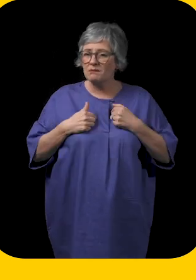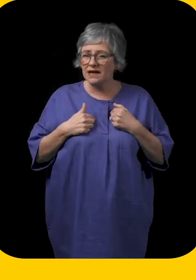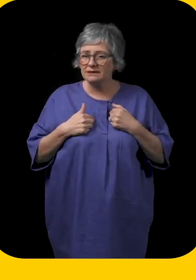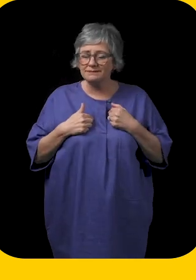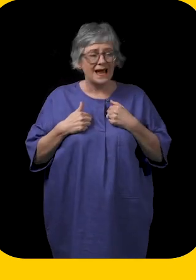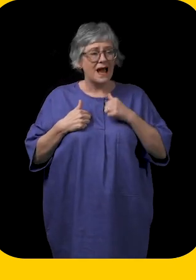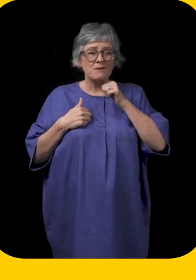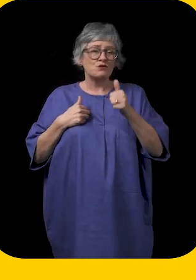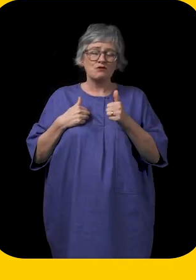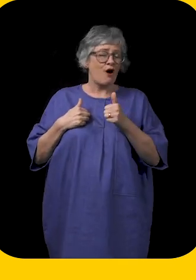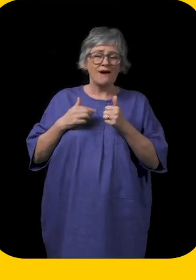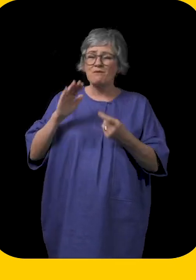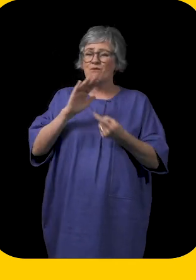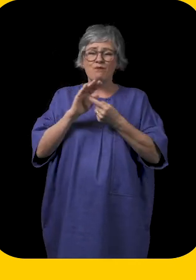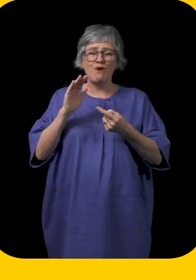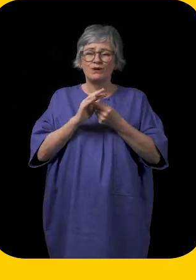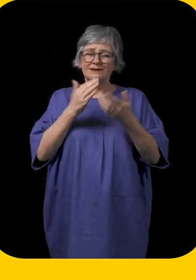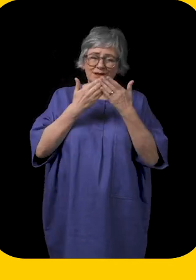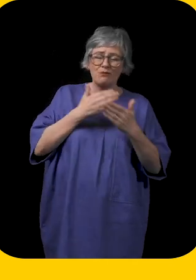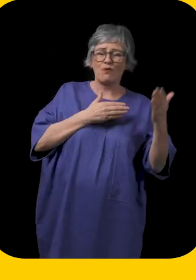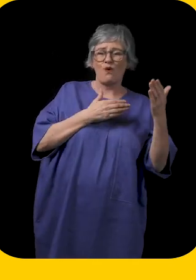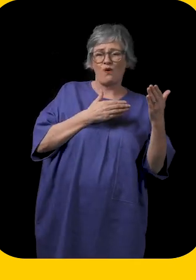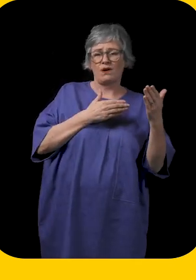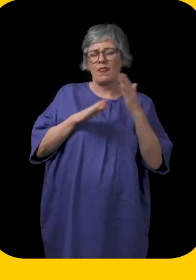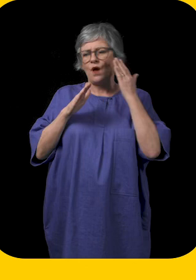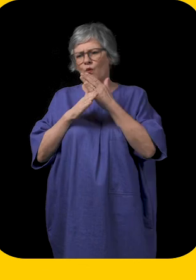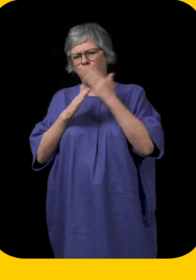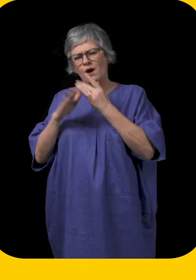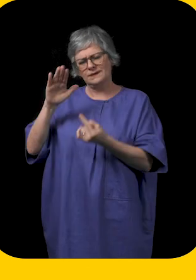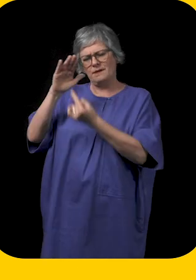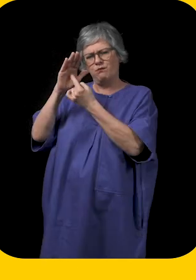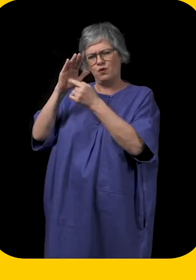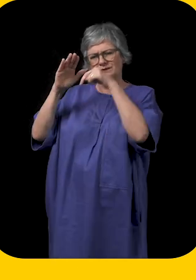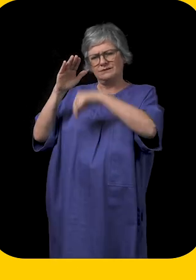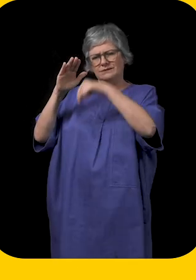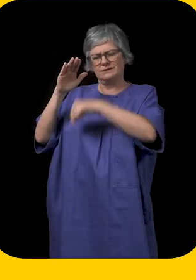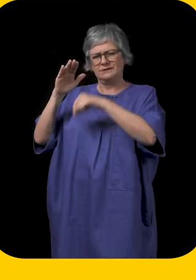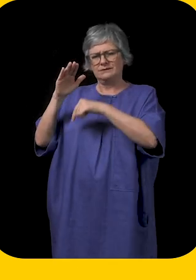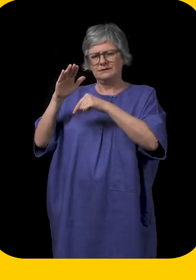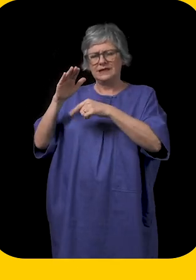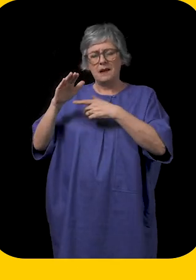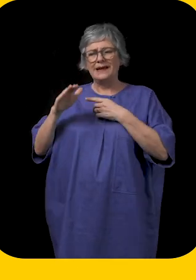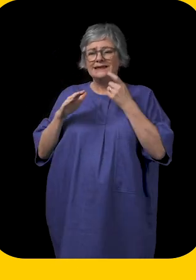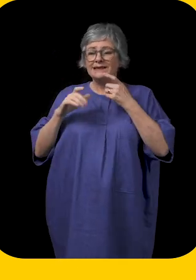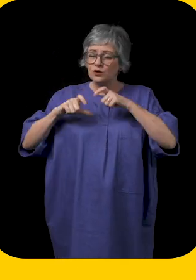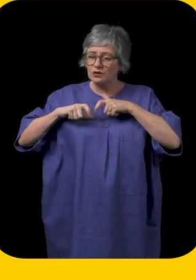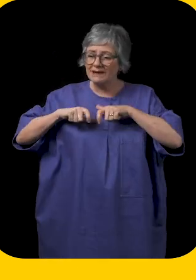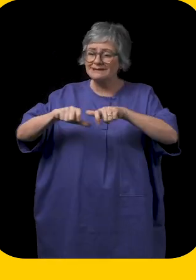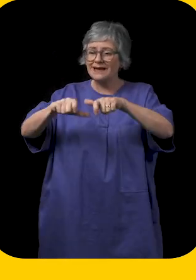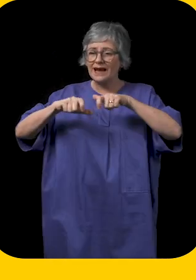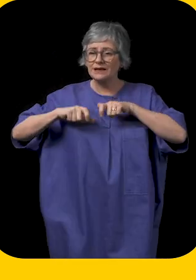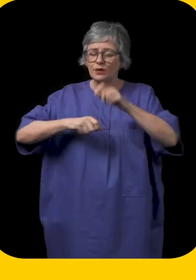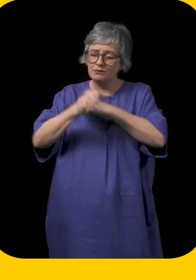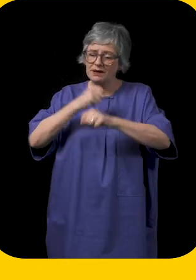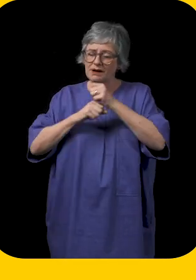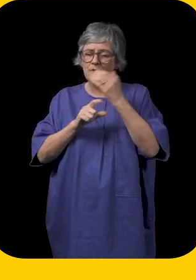me. So somehow I'm not important anymore. The work is more important than me, and I guess it's easier